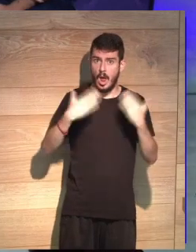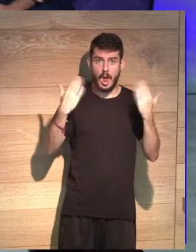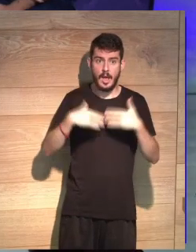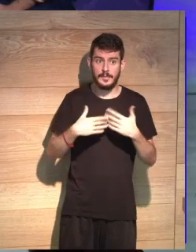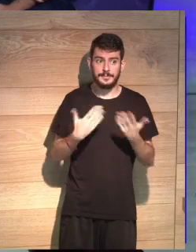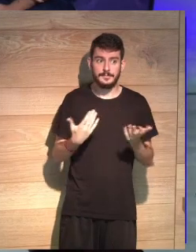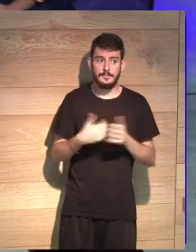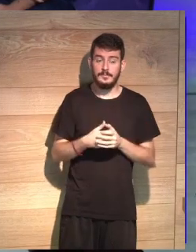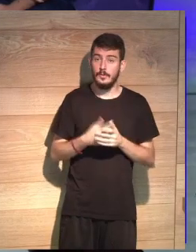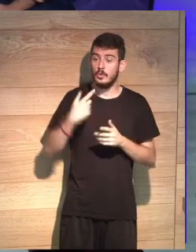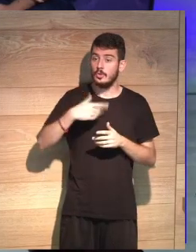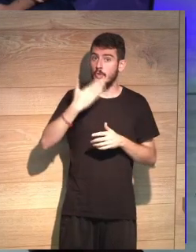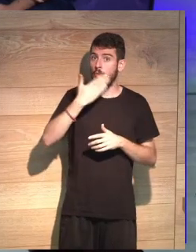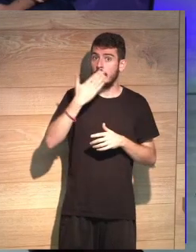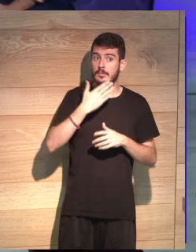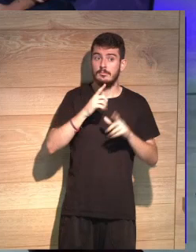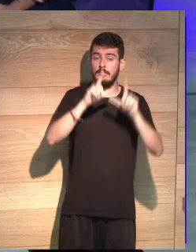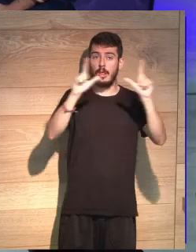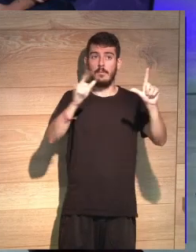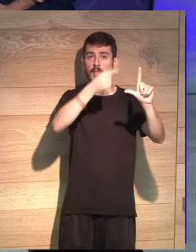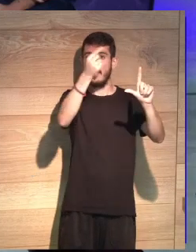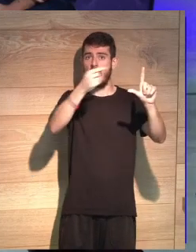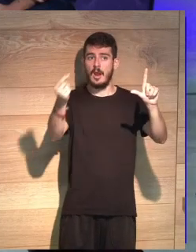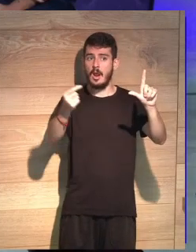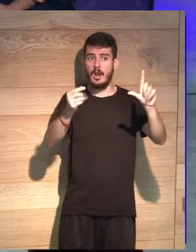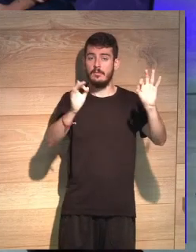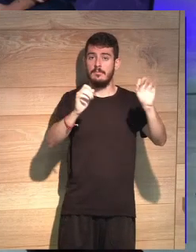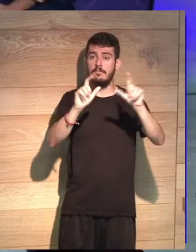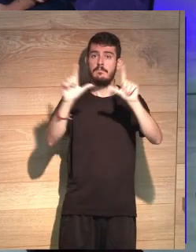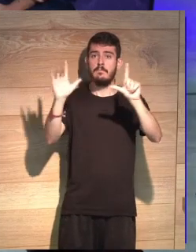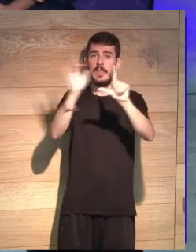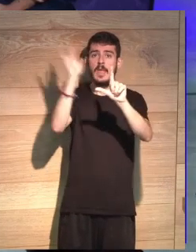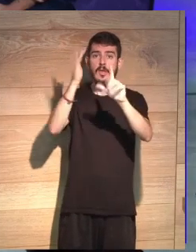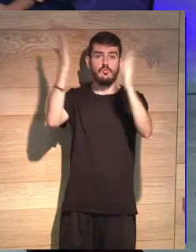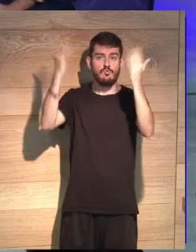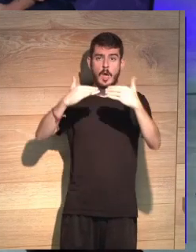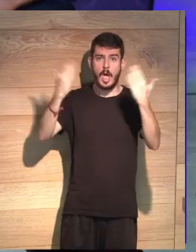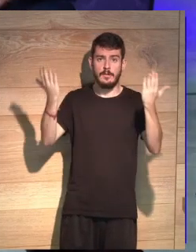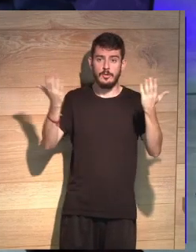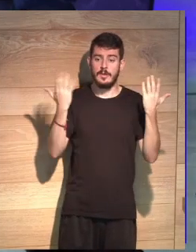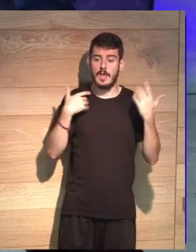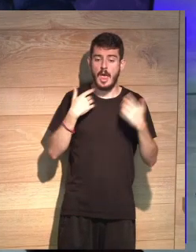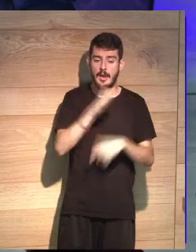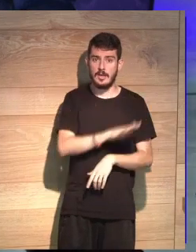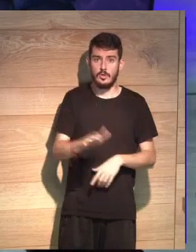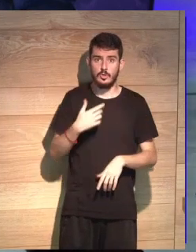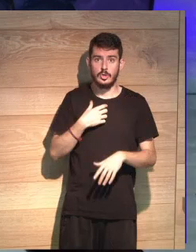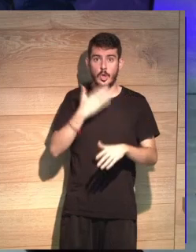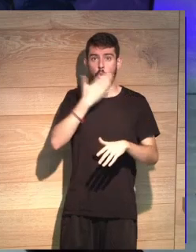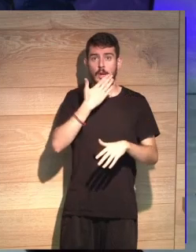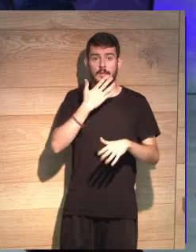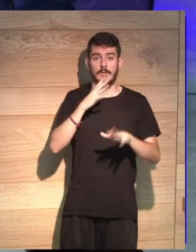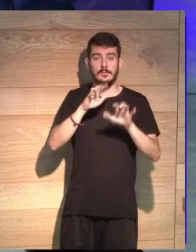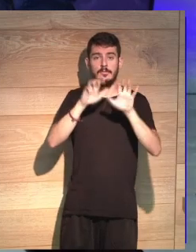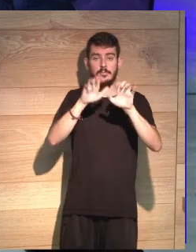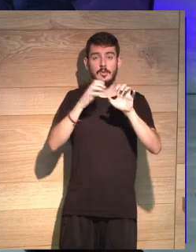connection, and there's no training for this. Schools, we have blackboards. Schools, there are no screens.